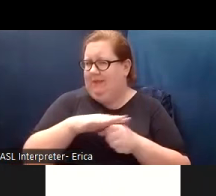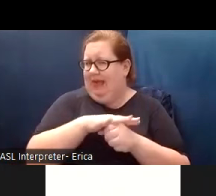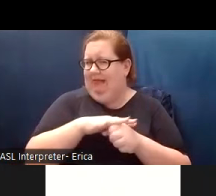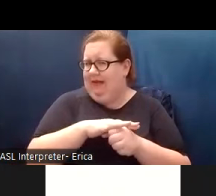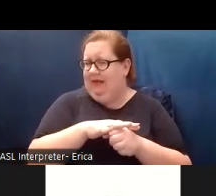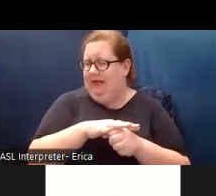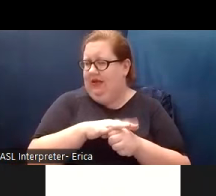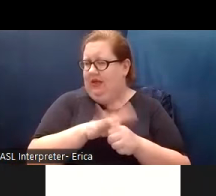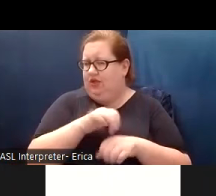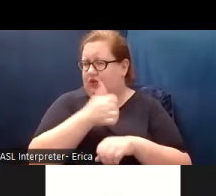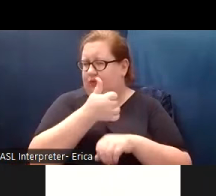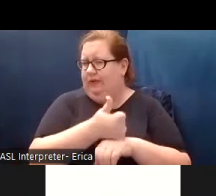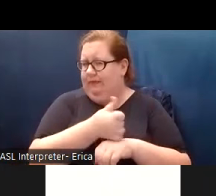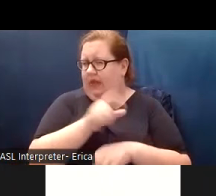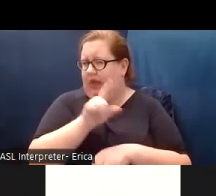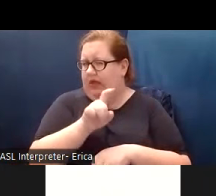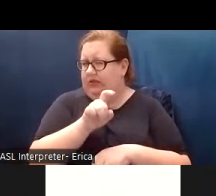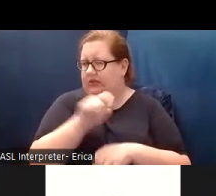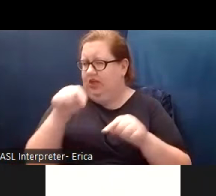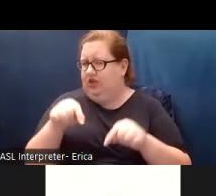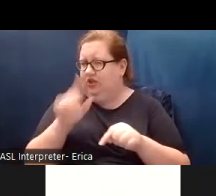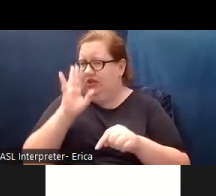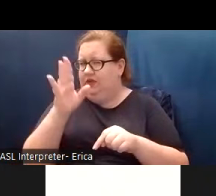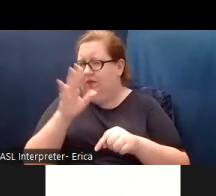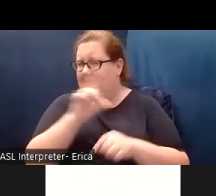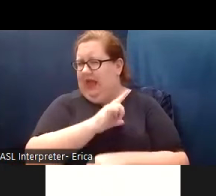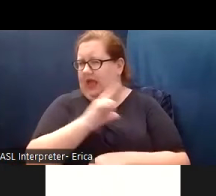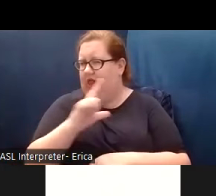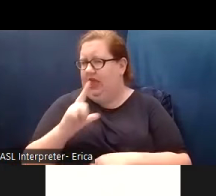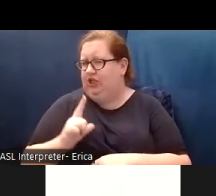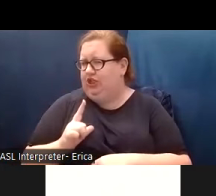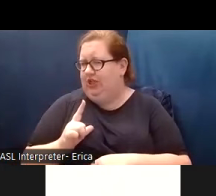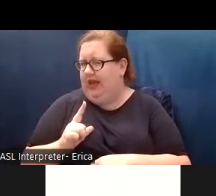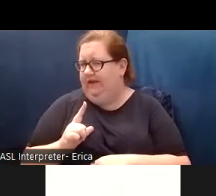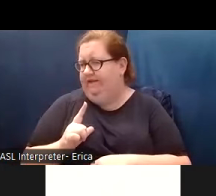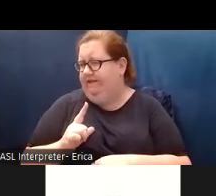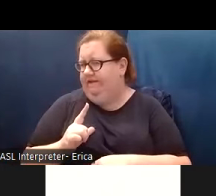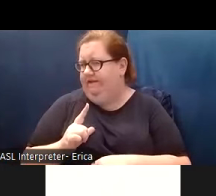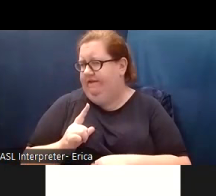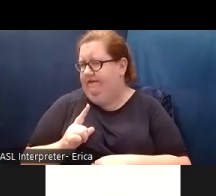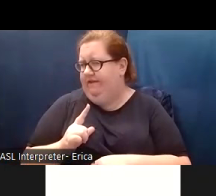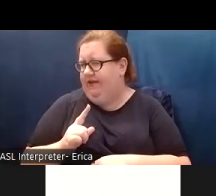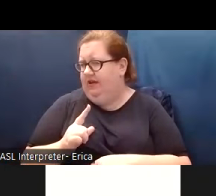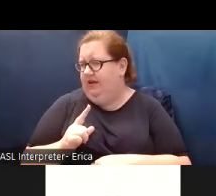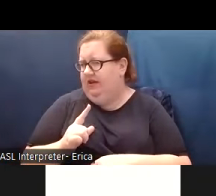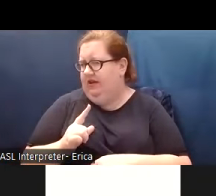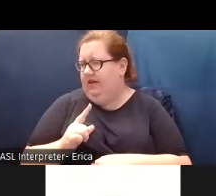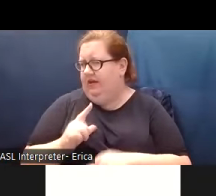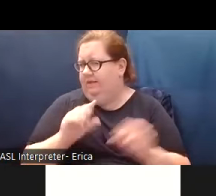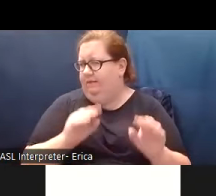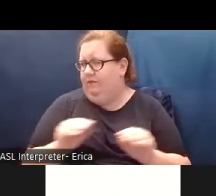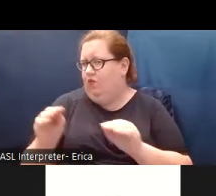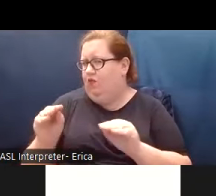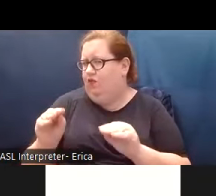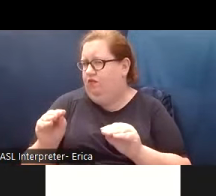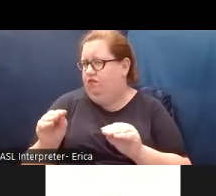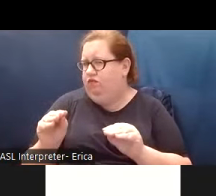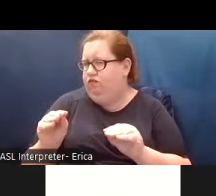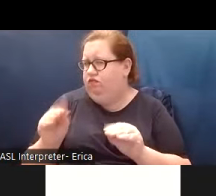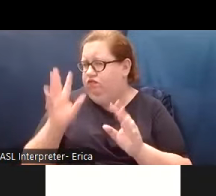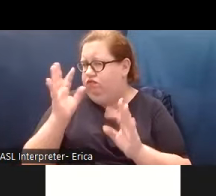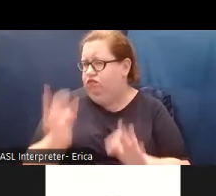put in place? Would this be a legislative move, or would this be